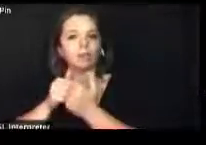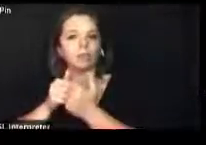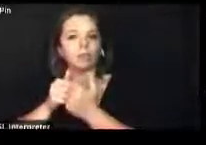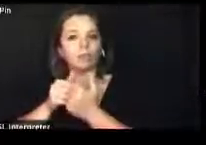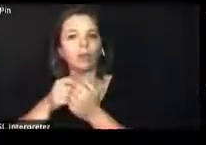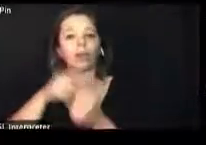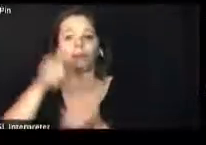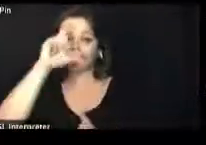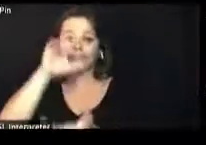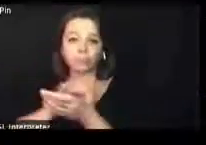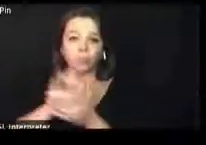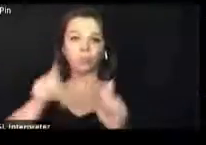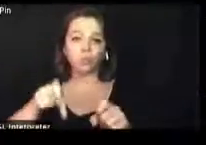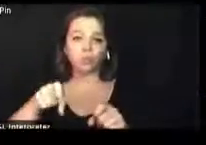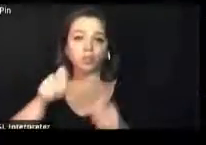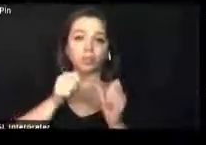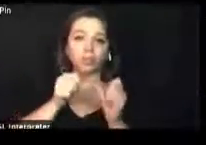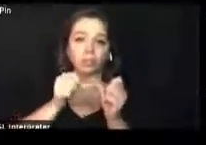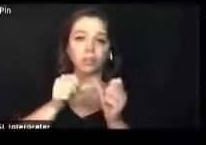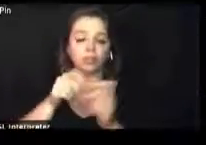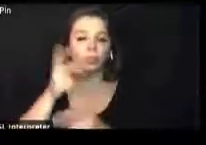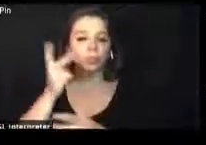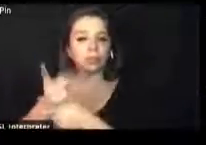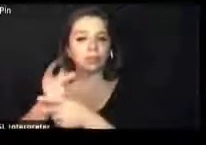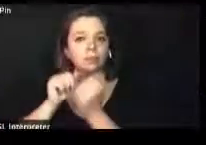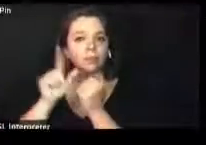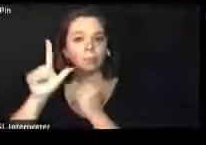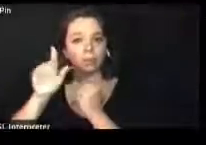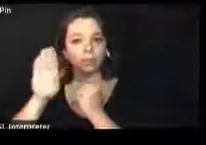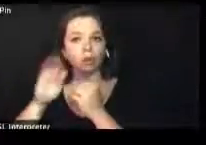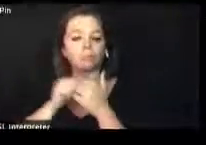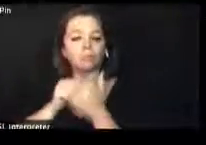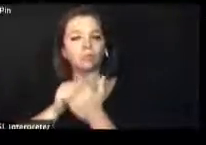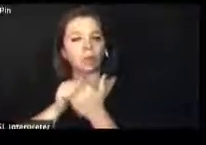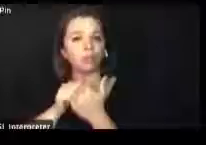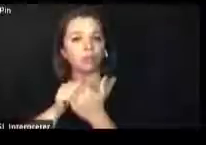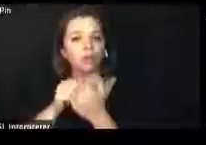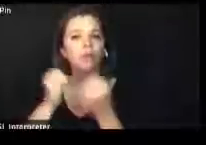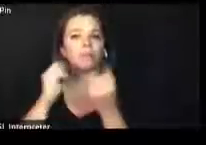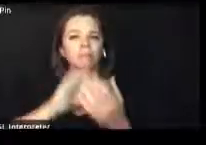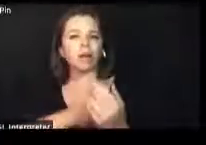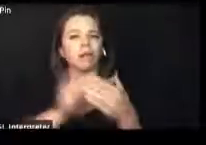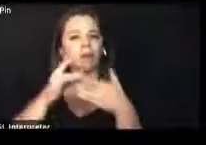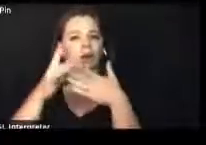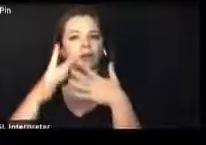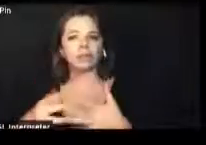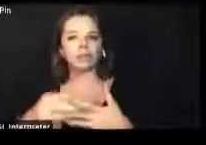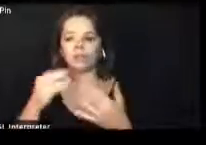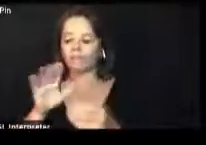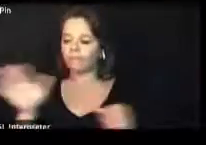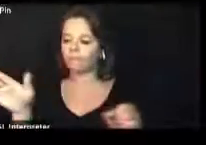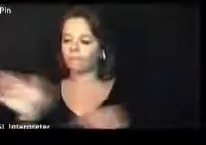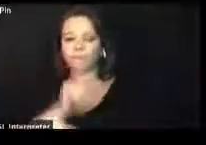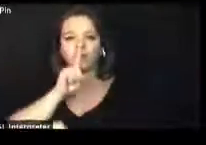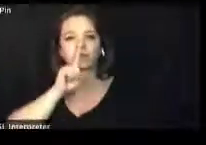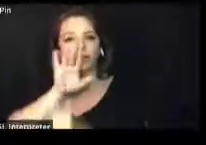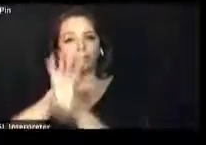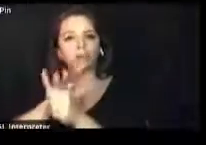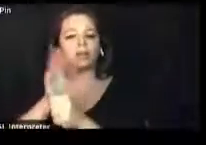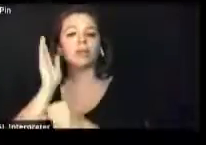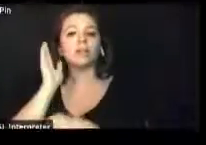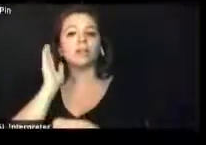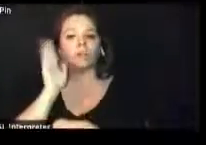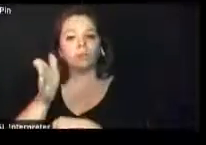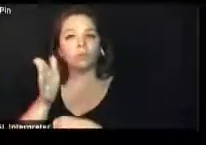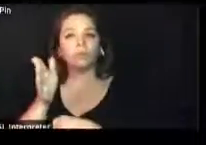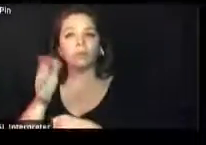should stay together. Again, there are many of our leaders fully committed to making